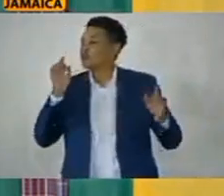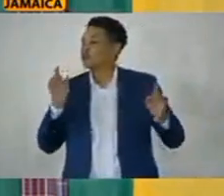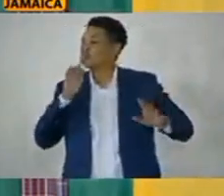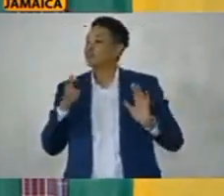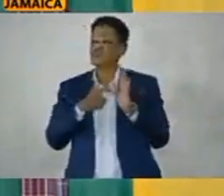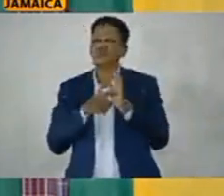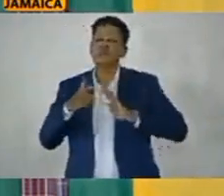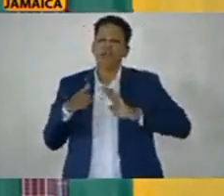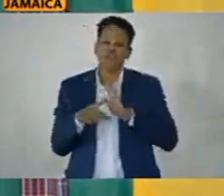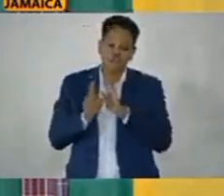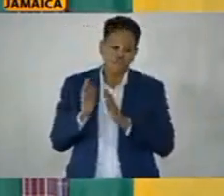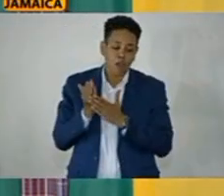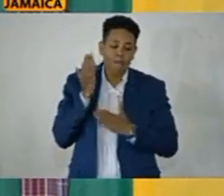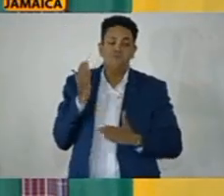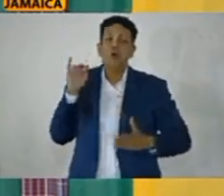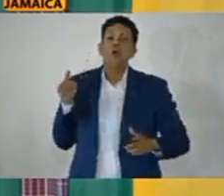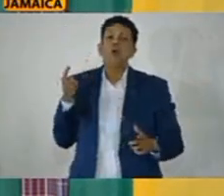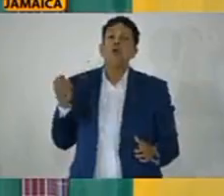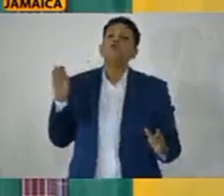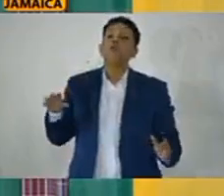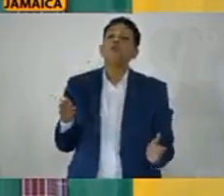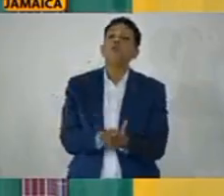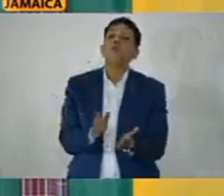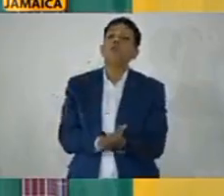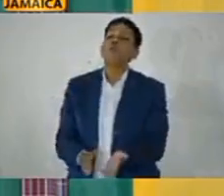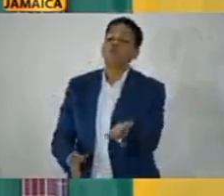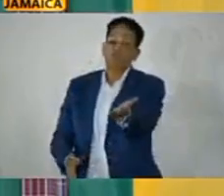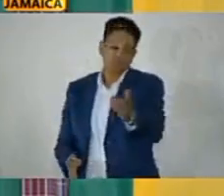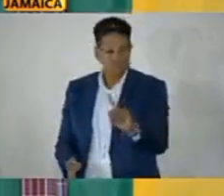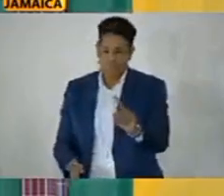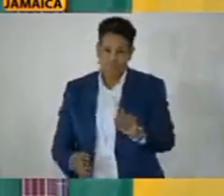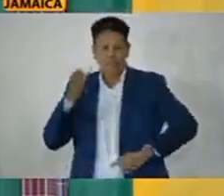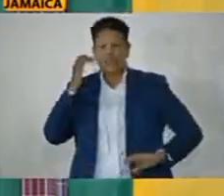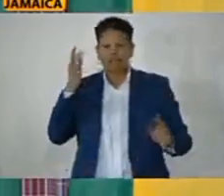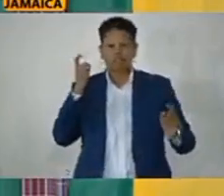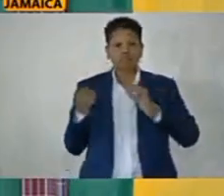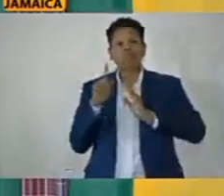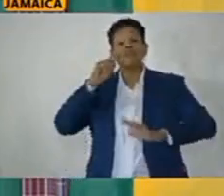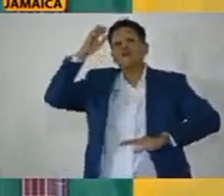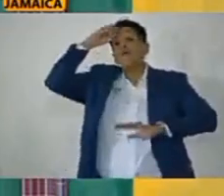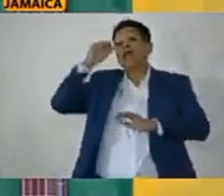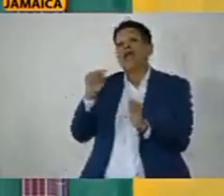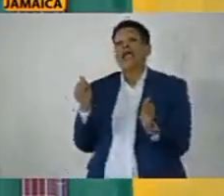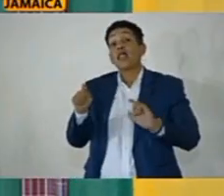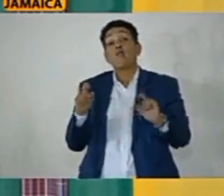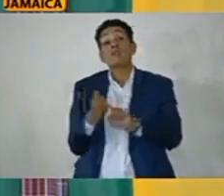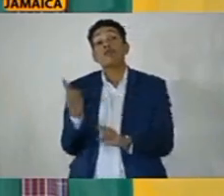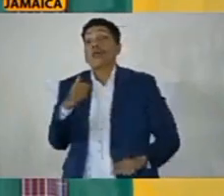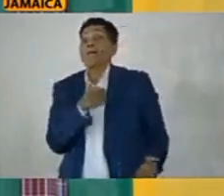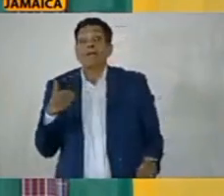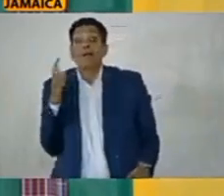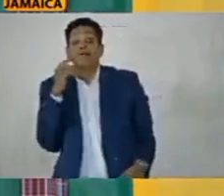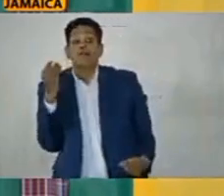review before just putting a document forward. If the Speaker is of the opinion that any question of which a member has given notice